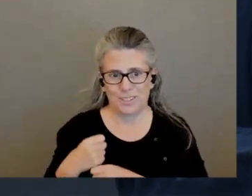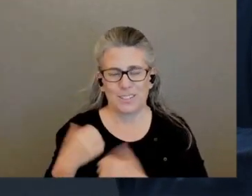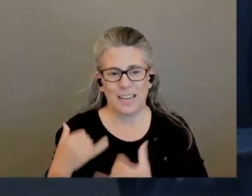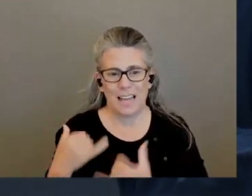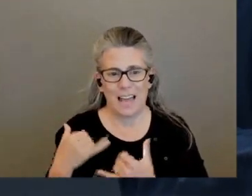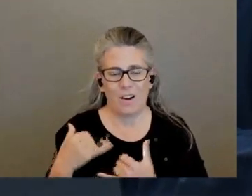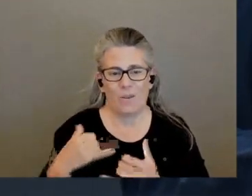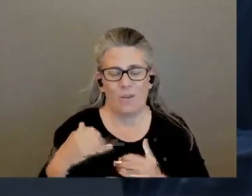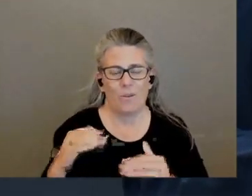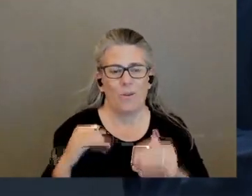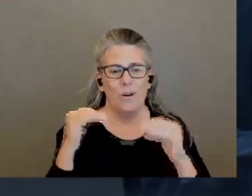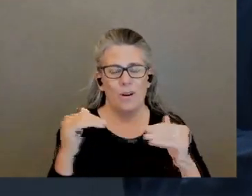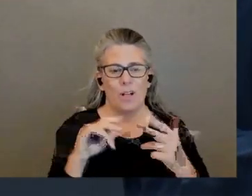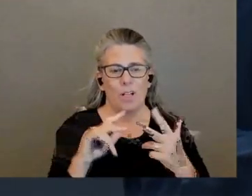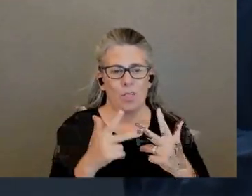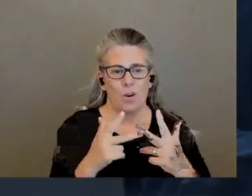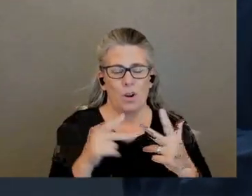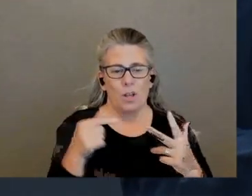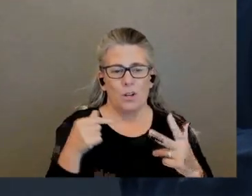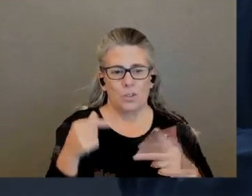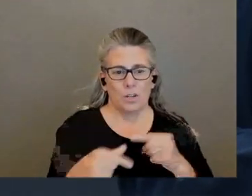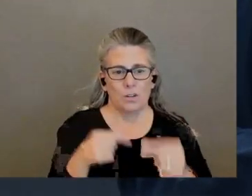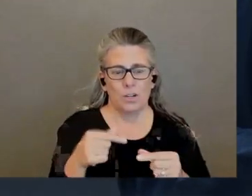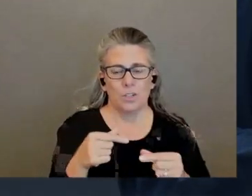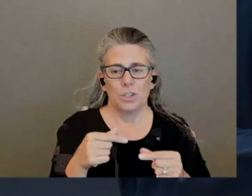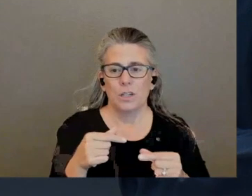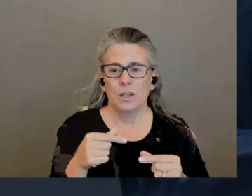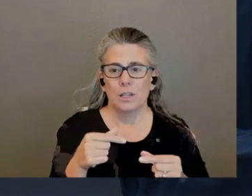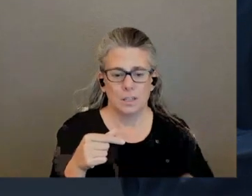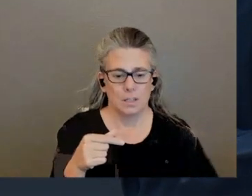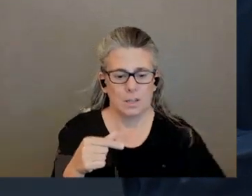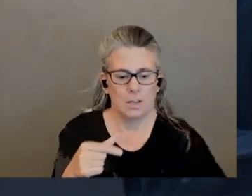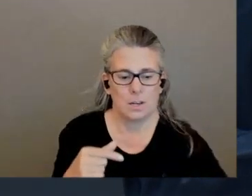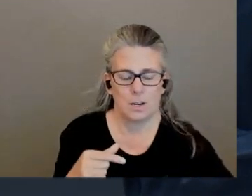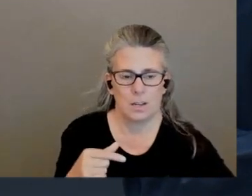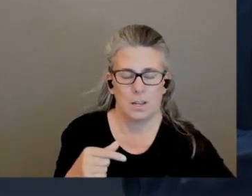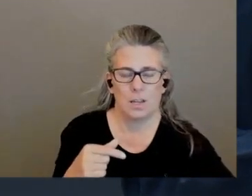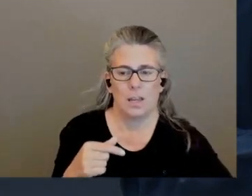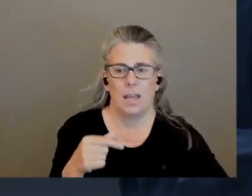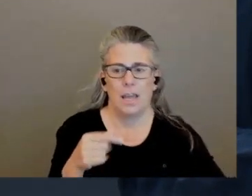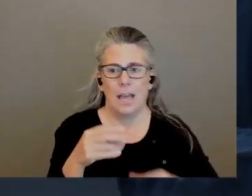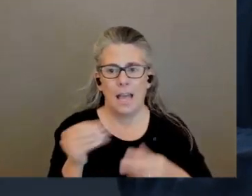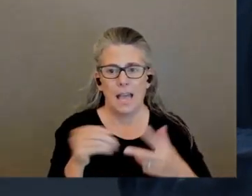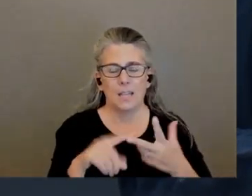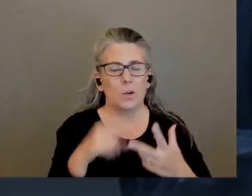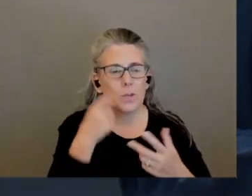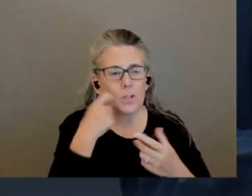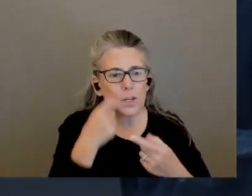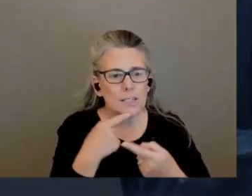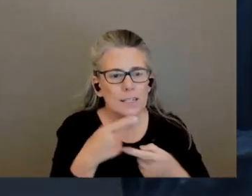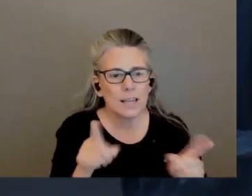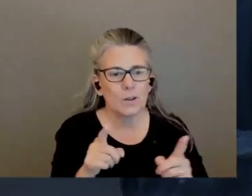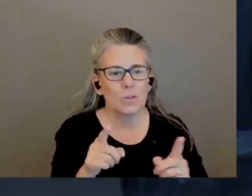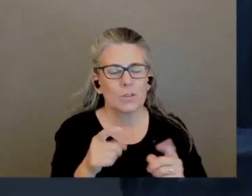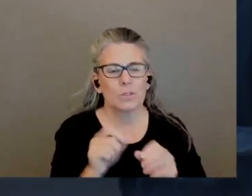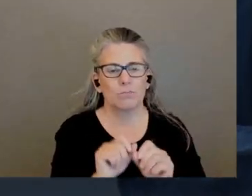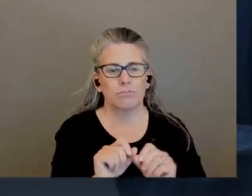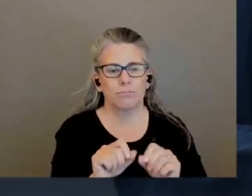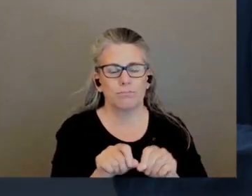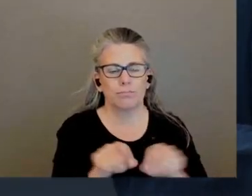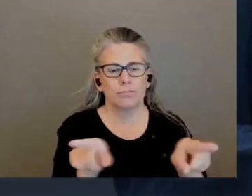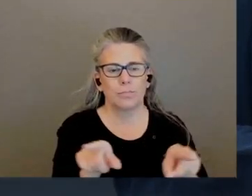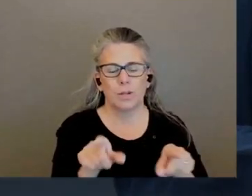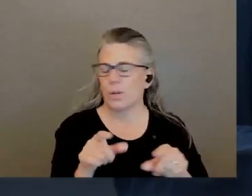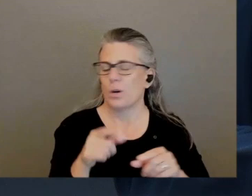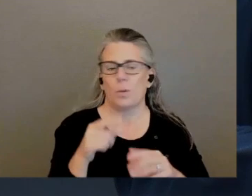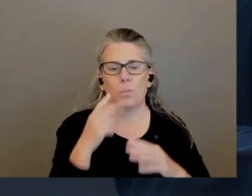the Graviton3. We are just doing the announcement. It's available as a preview today, but we